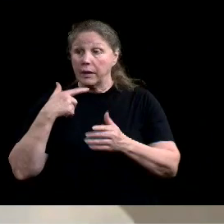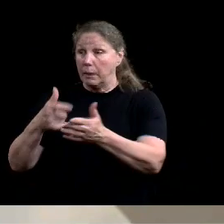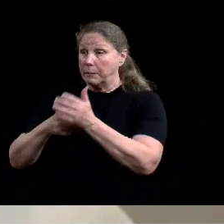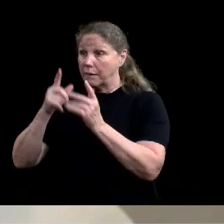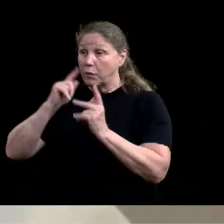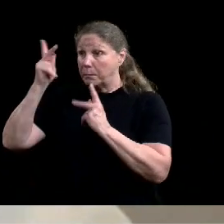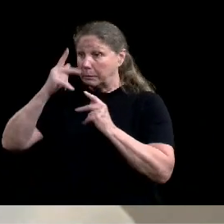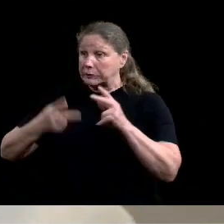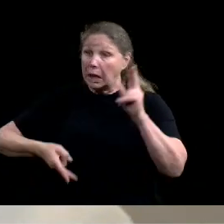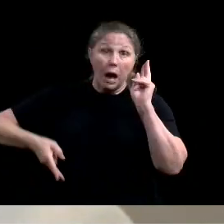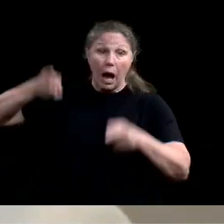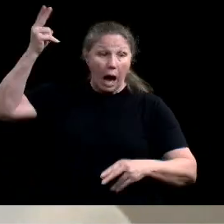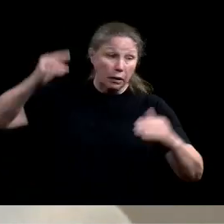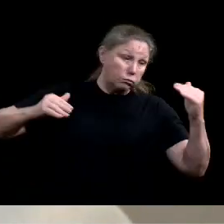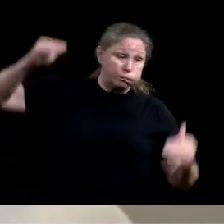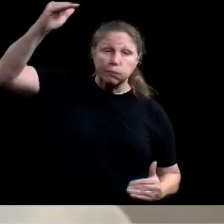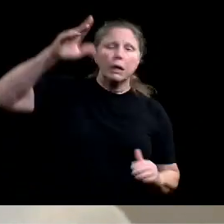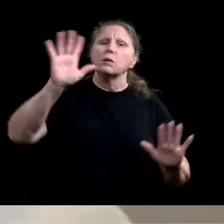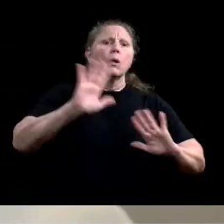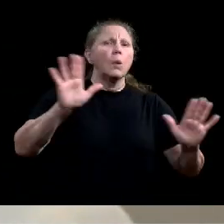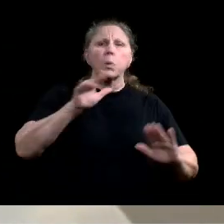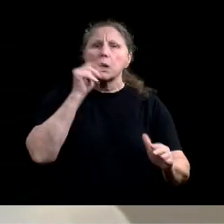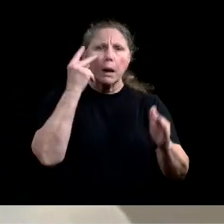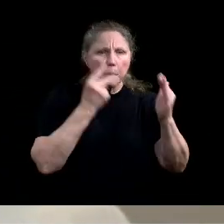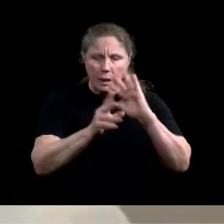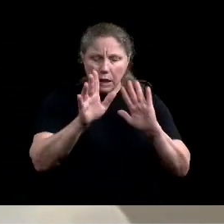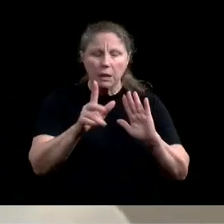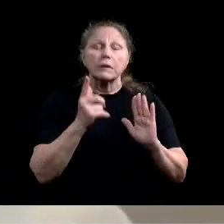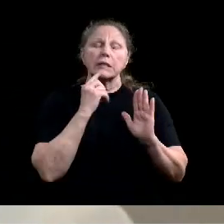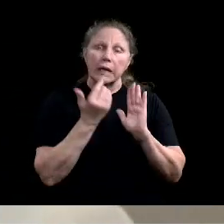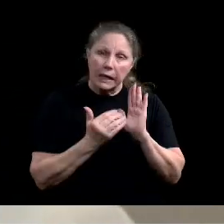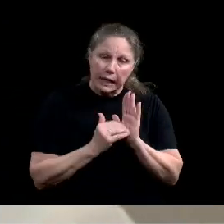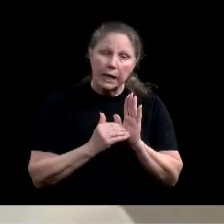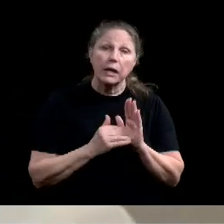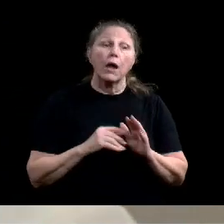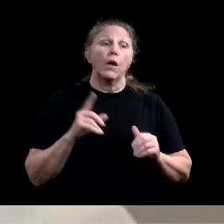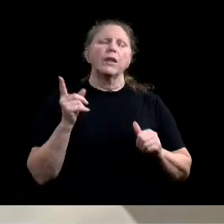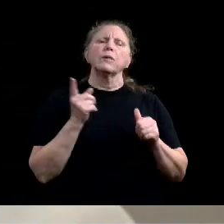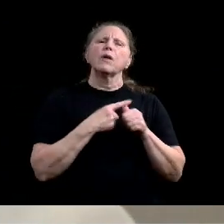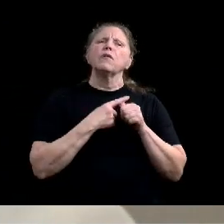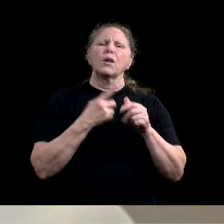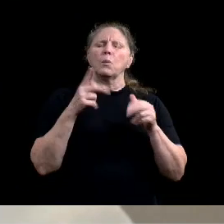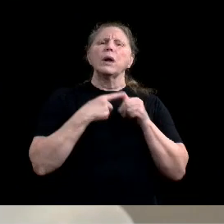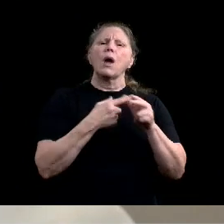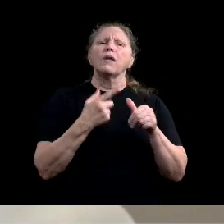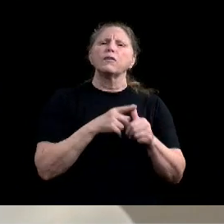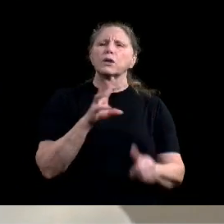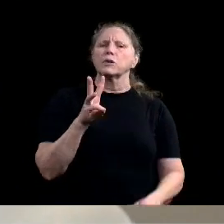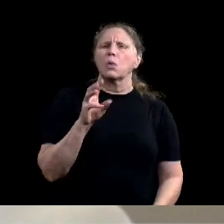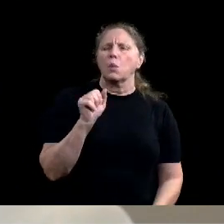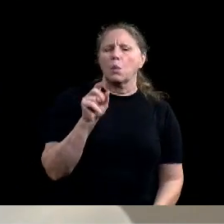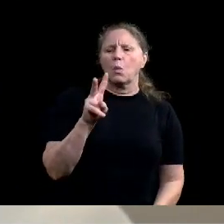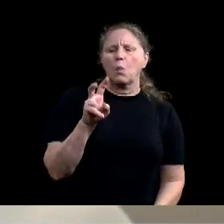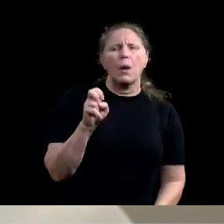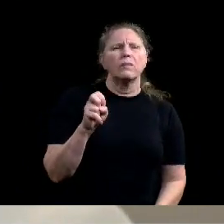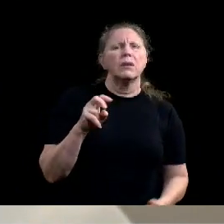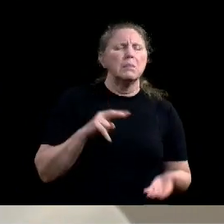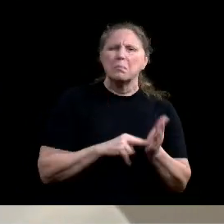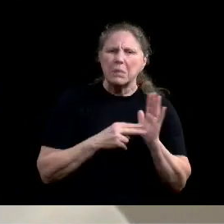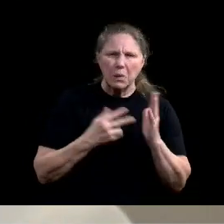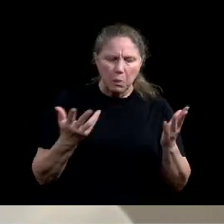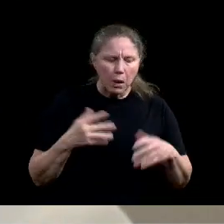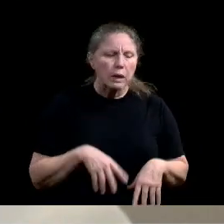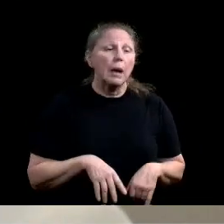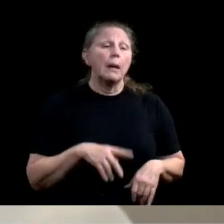say this first wave, because I do think that while this initial surge that we've been talking about and